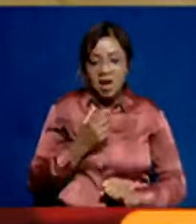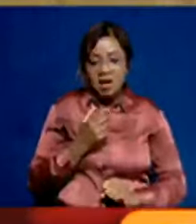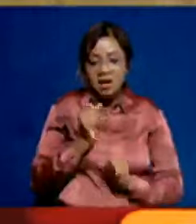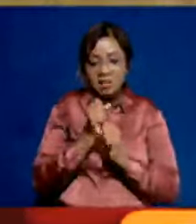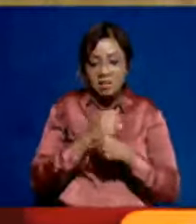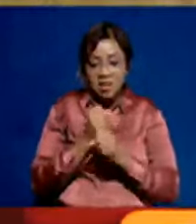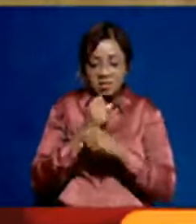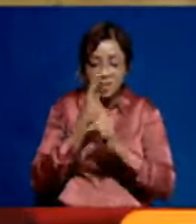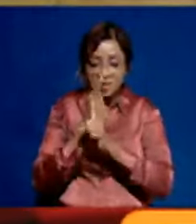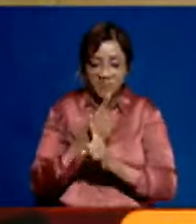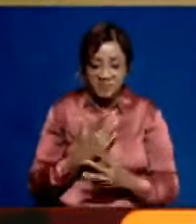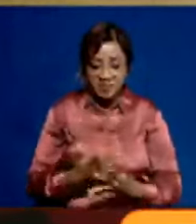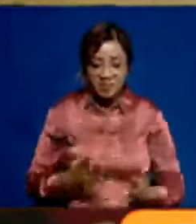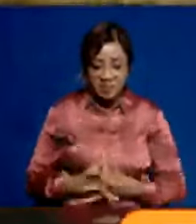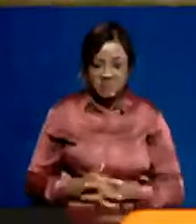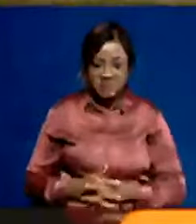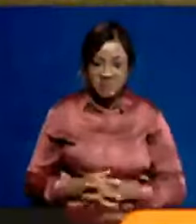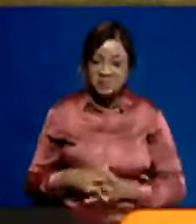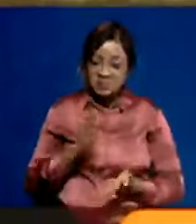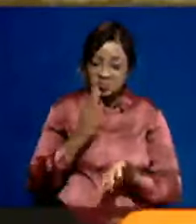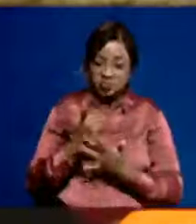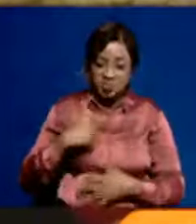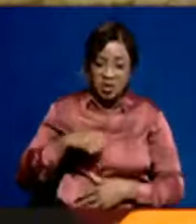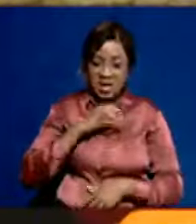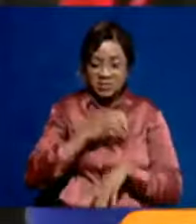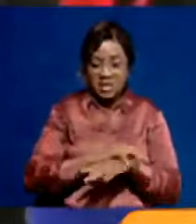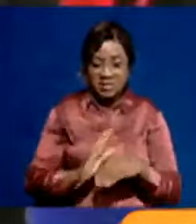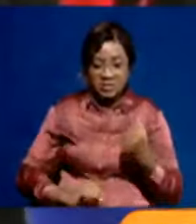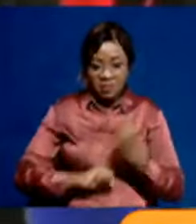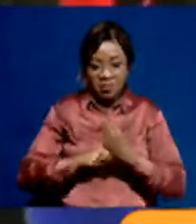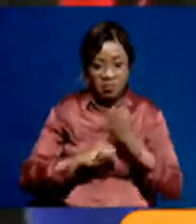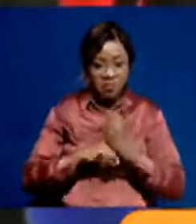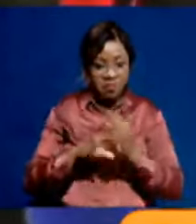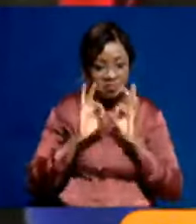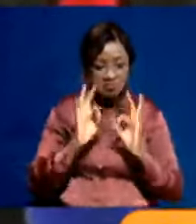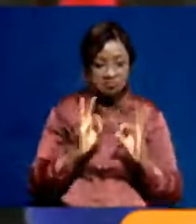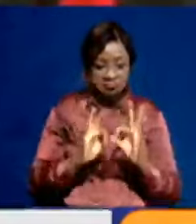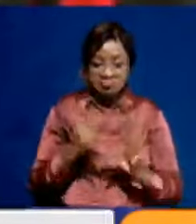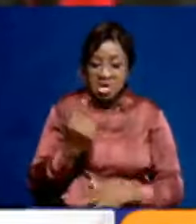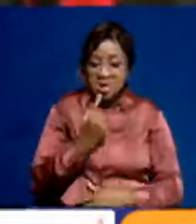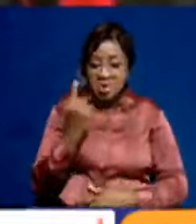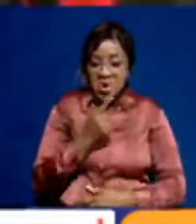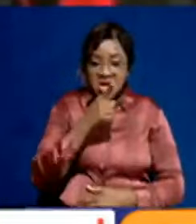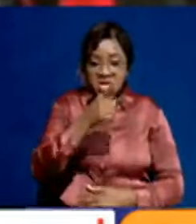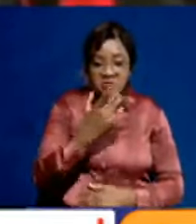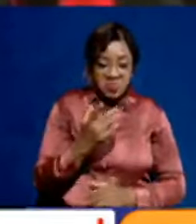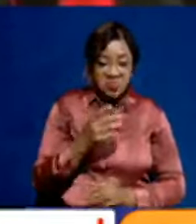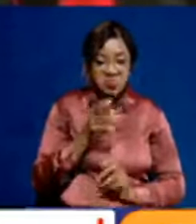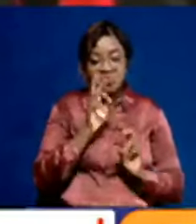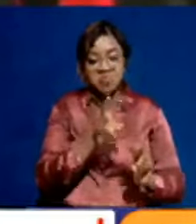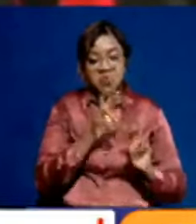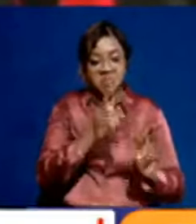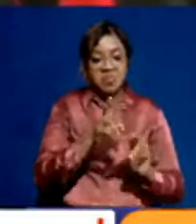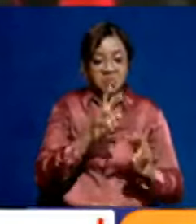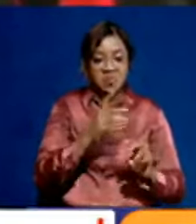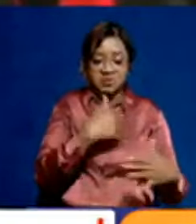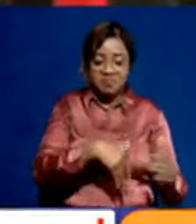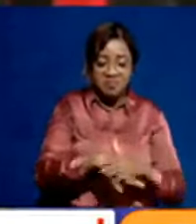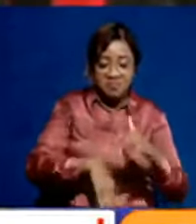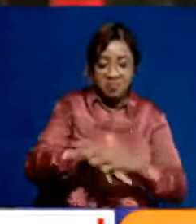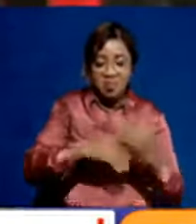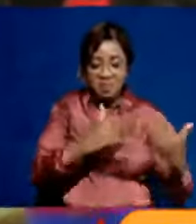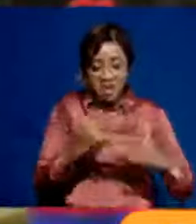vessel. Sisi tumeweza saidika sana kwa vitu vingi sana. Sio lazima uwe ukiwatch kila sana ukicheza peke